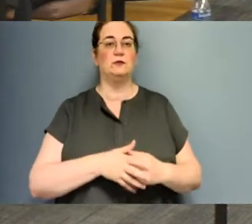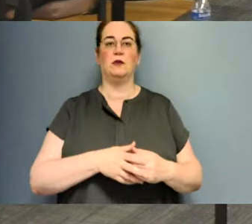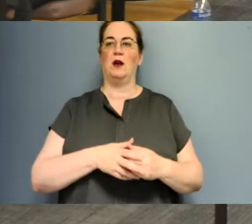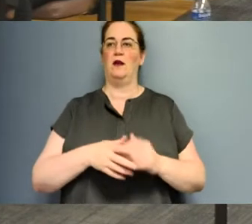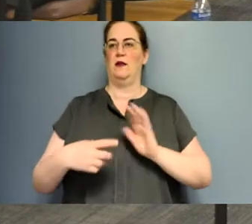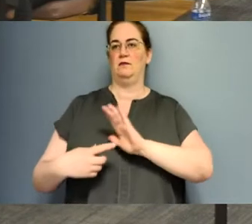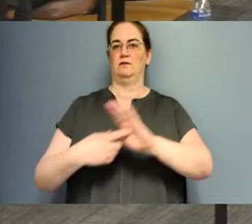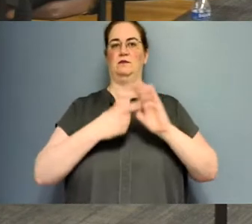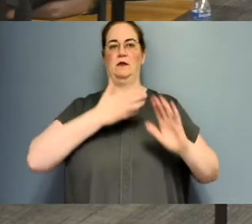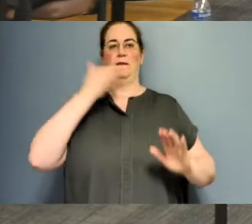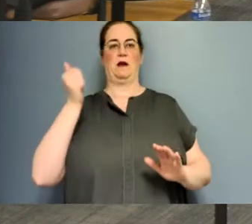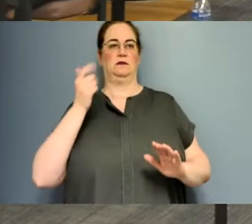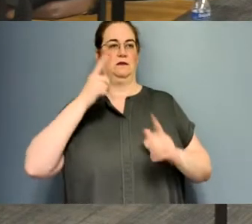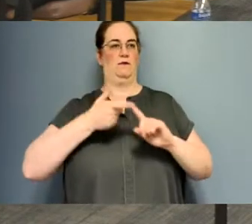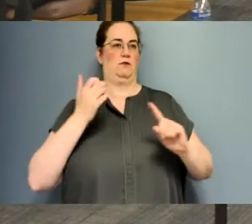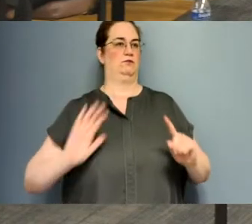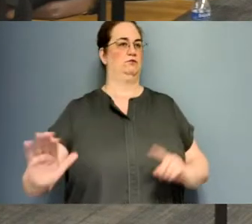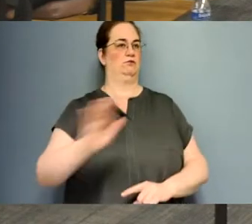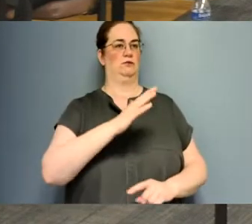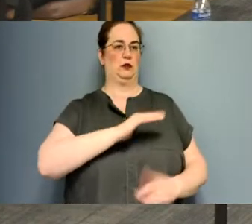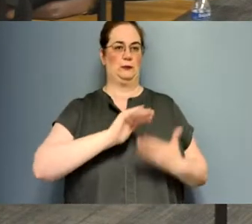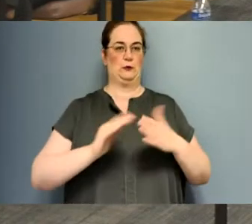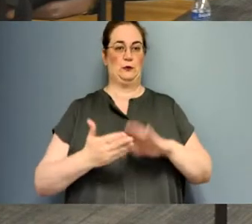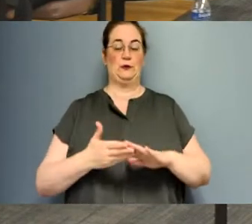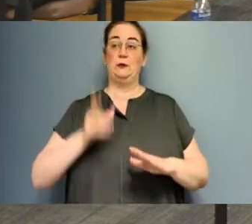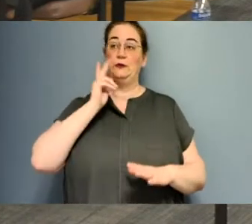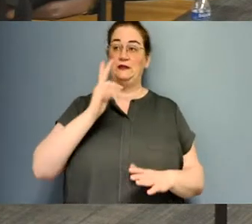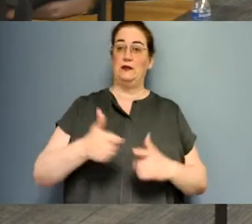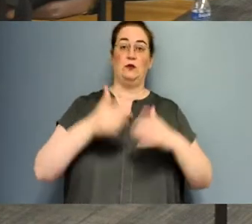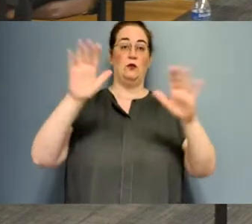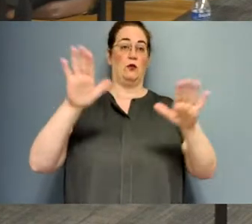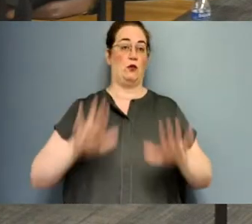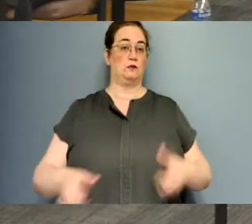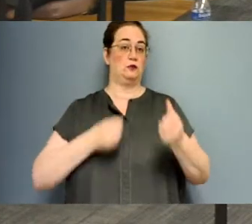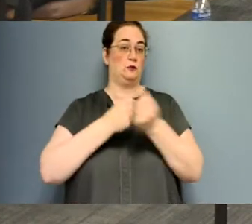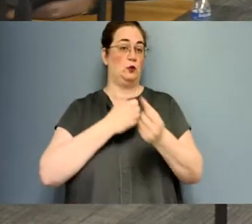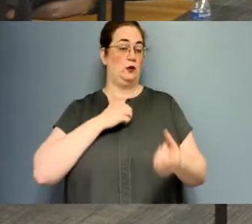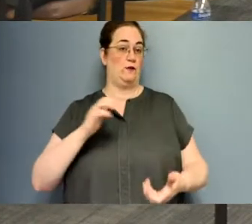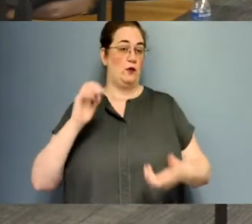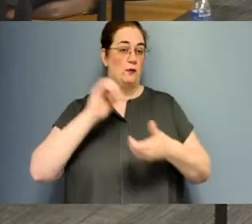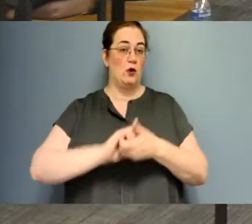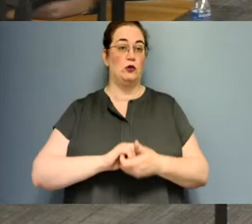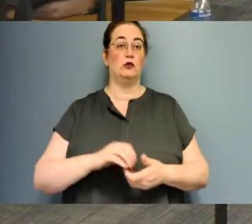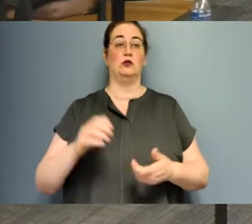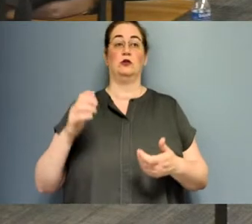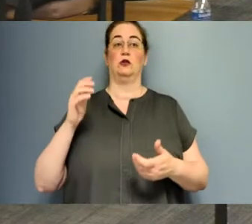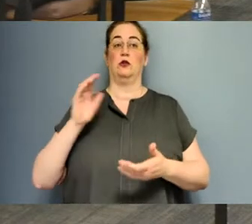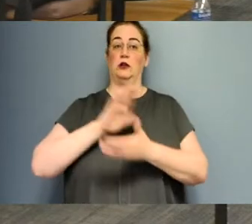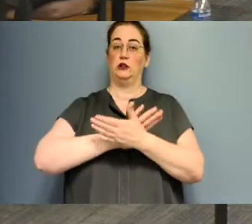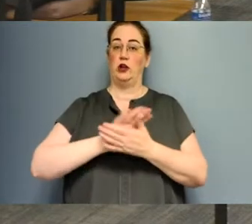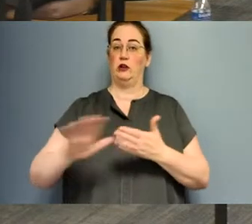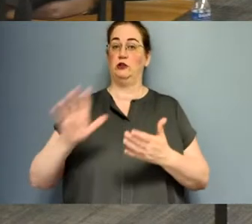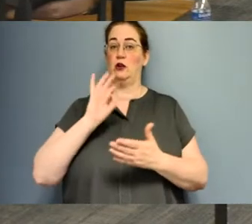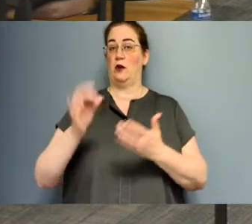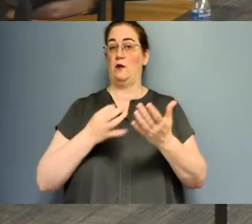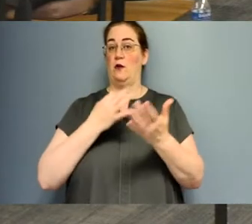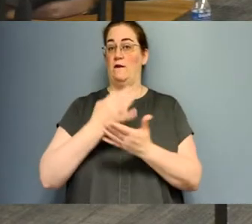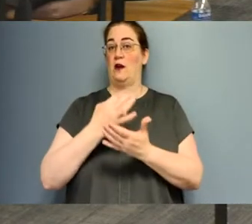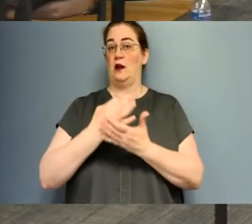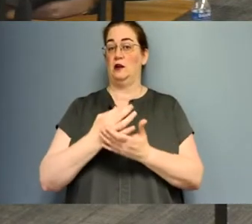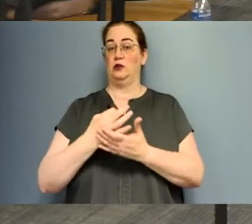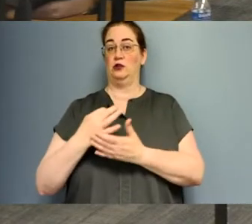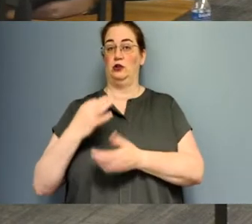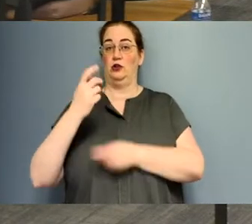in our community. We see this through the awesome support of our partners, the generosity of our financial and in-kind